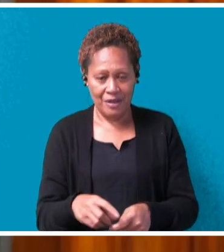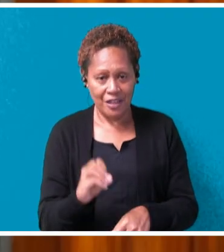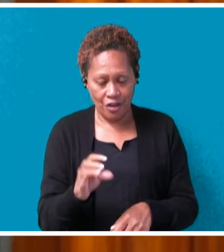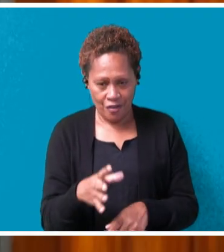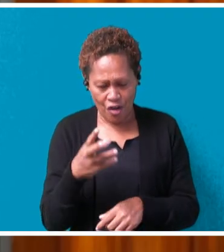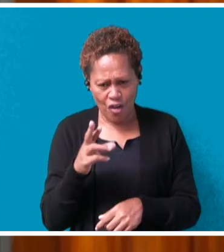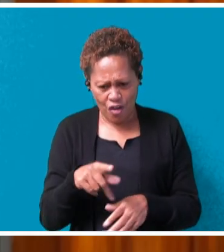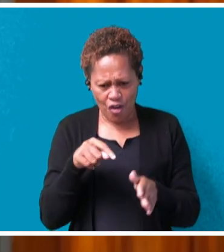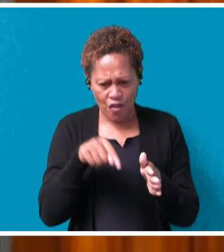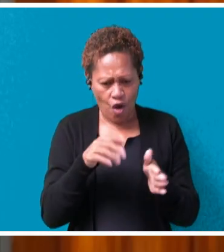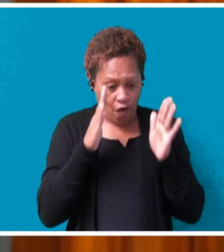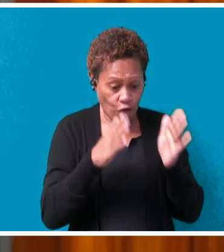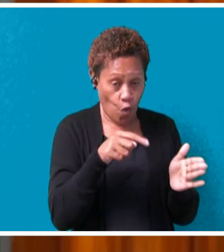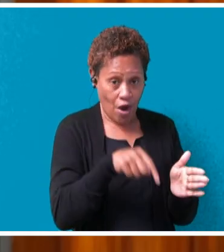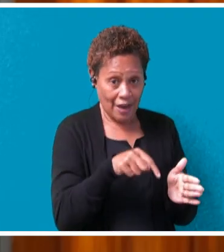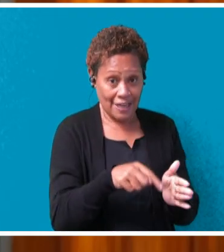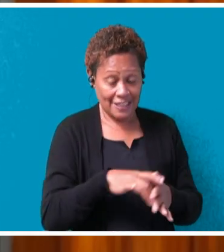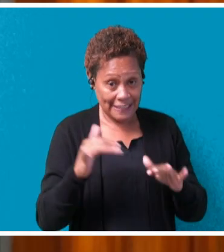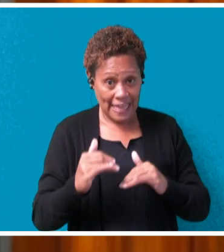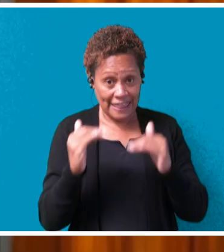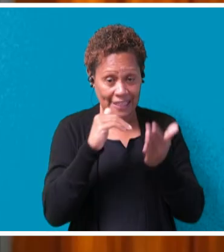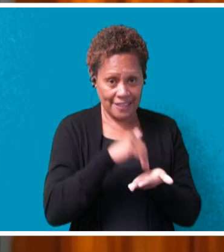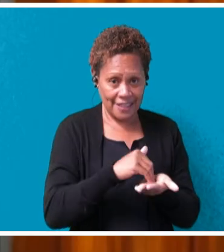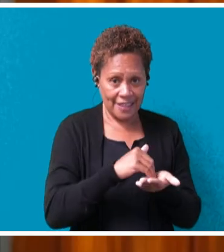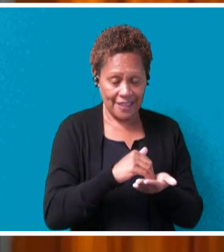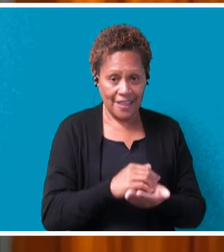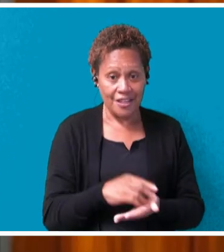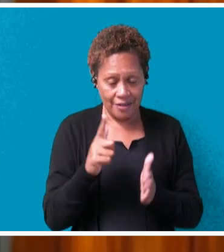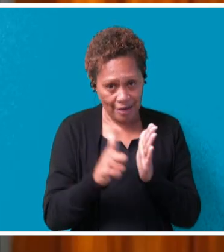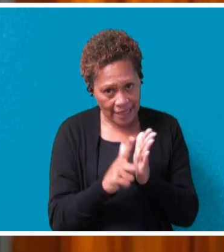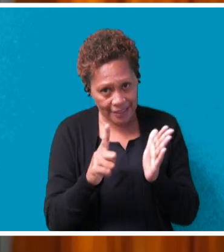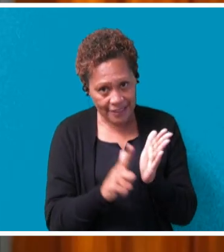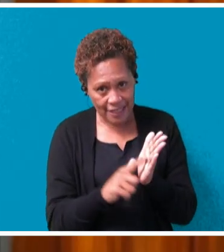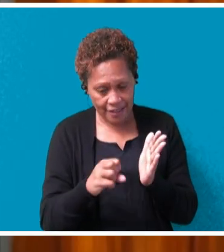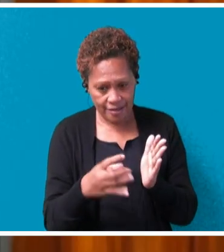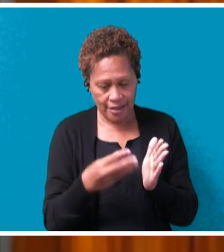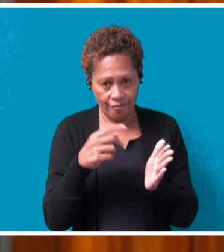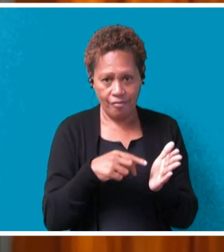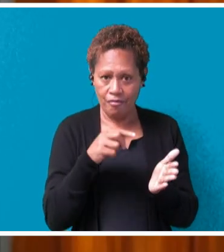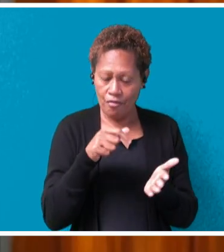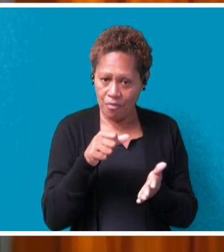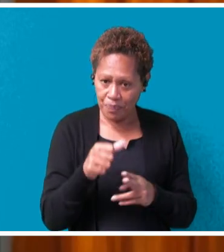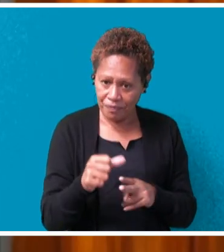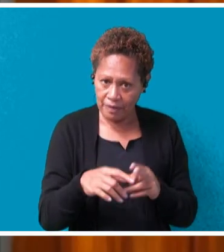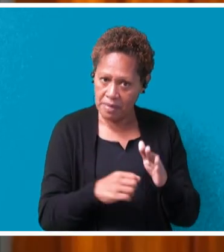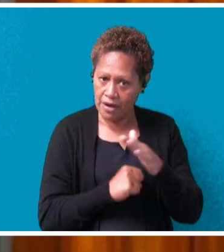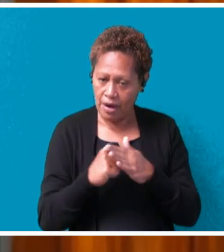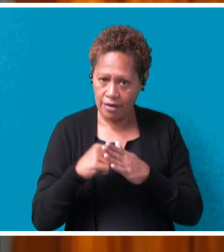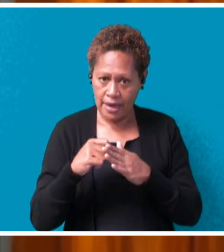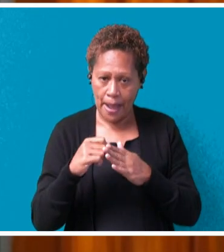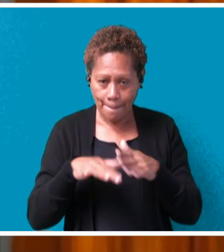justice sector. Mr. Speaker, sir, legislative reform must always be grounded in public trust.